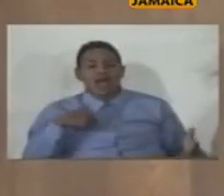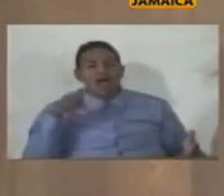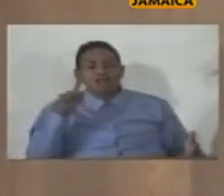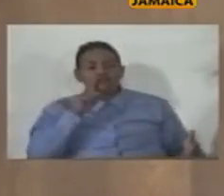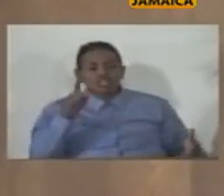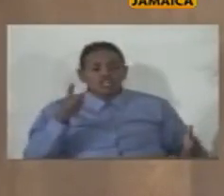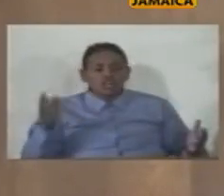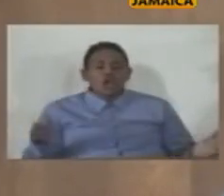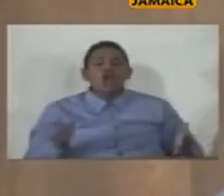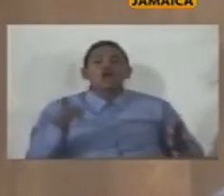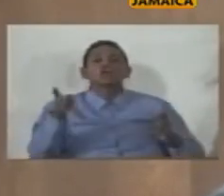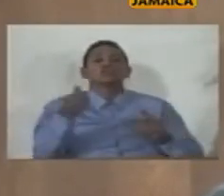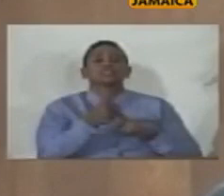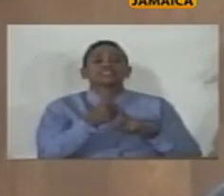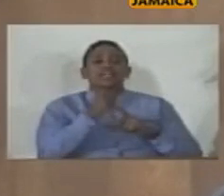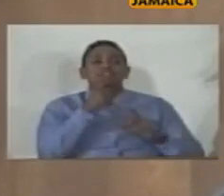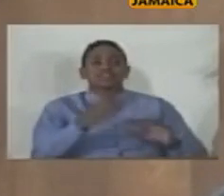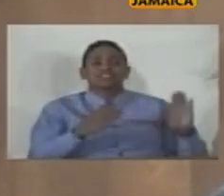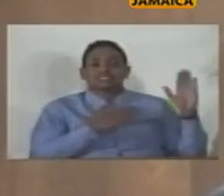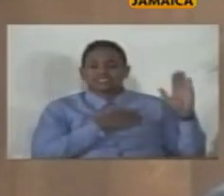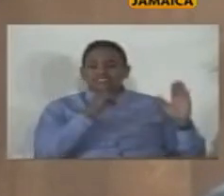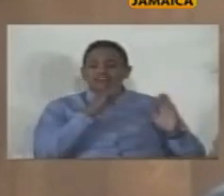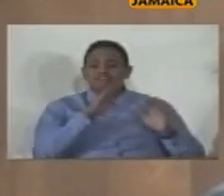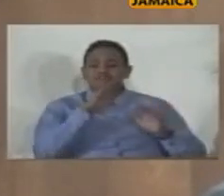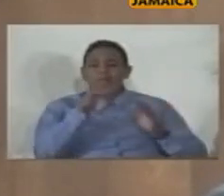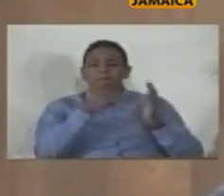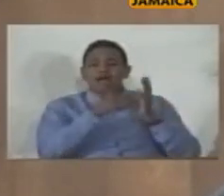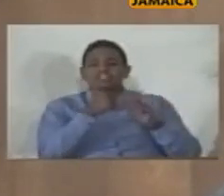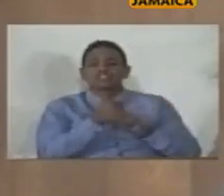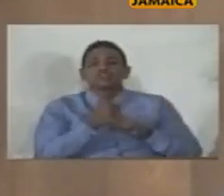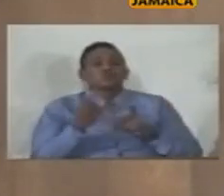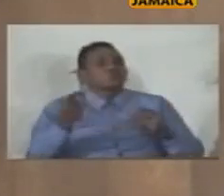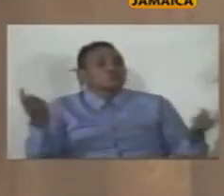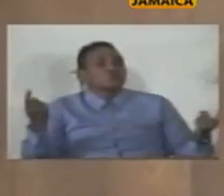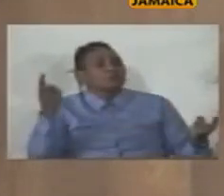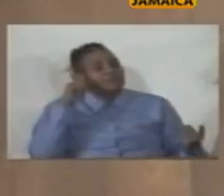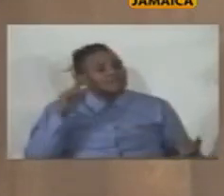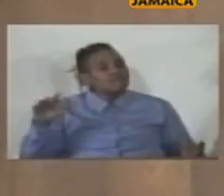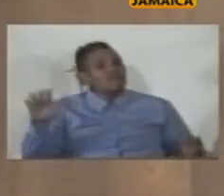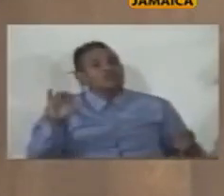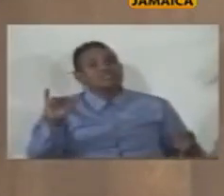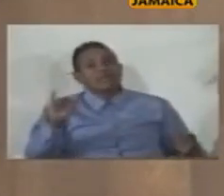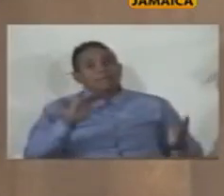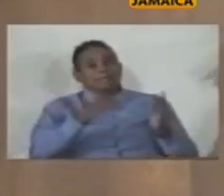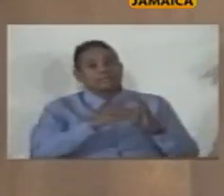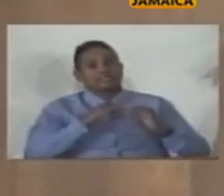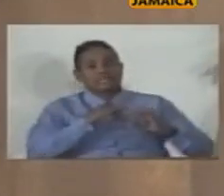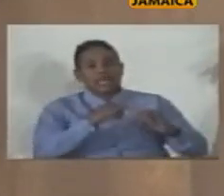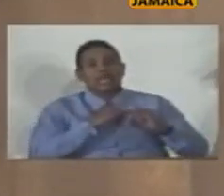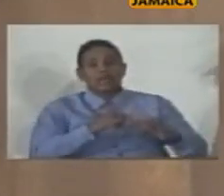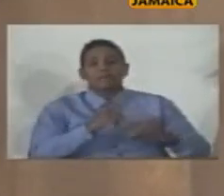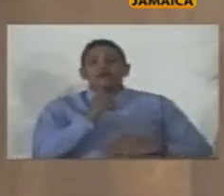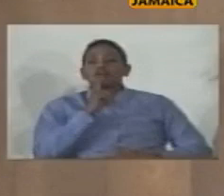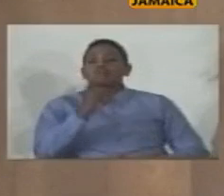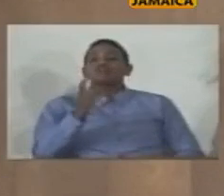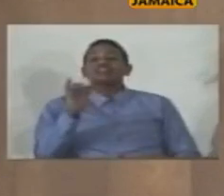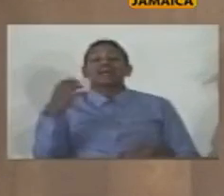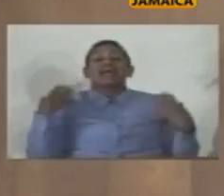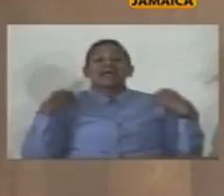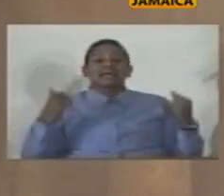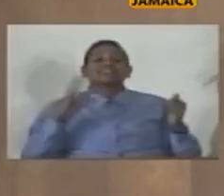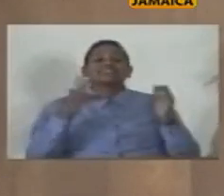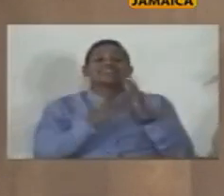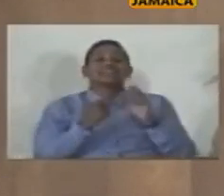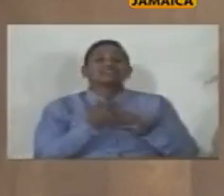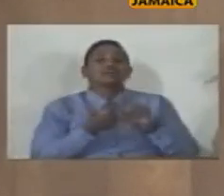urge you as a citizen of Manchester to do something for your fellow Manchesterian and to get that health center